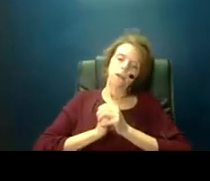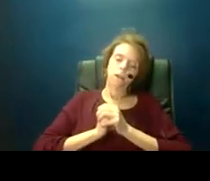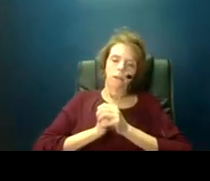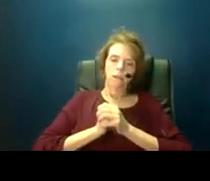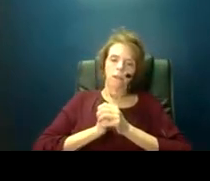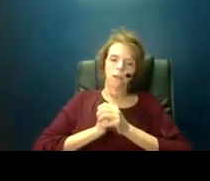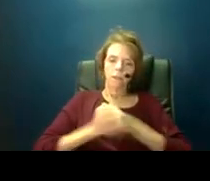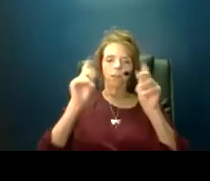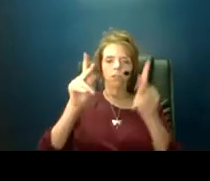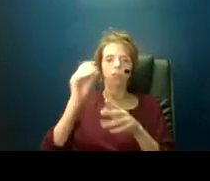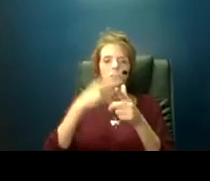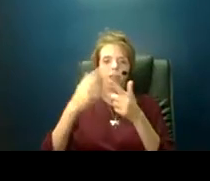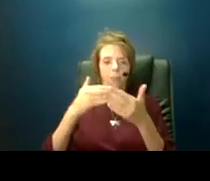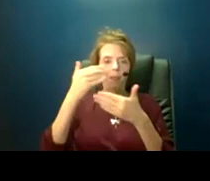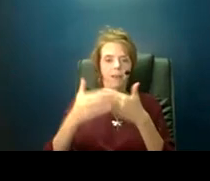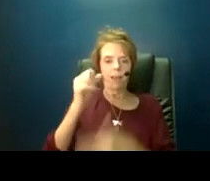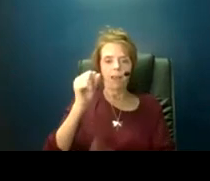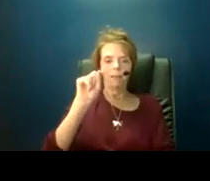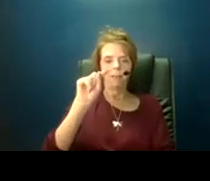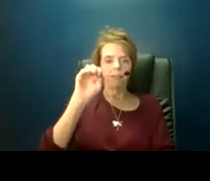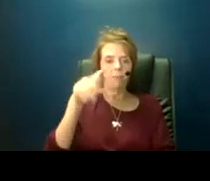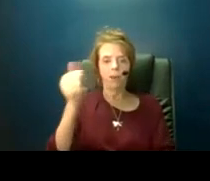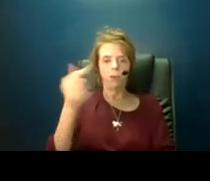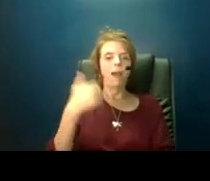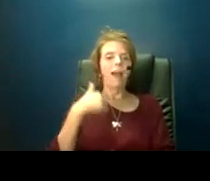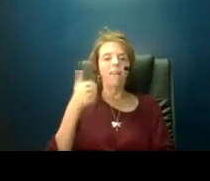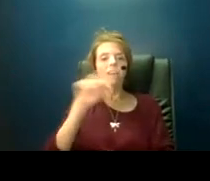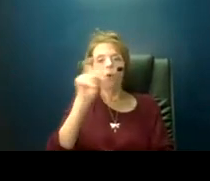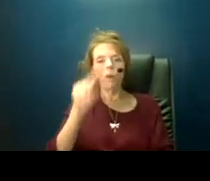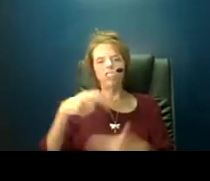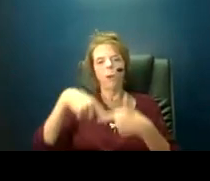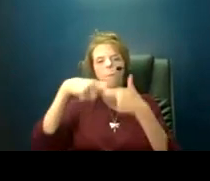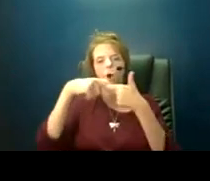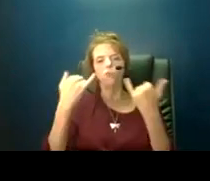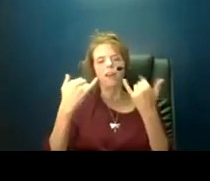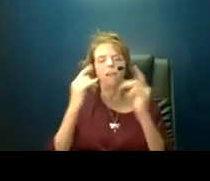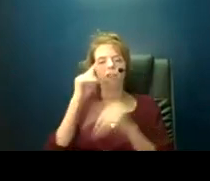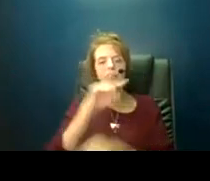So then the next step, so does anybody have any questions? Let's pause there.